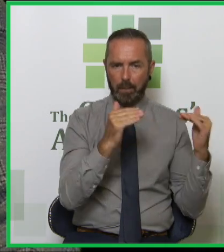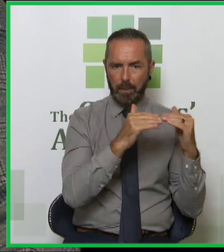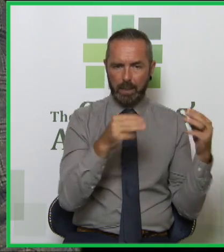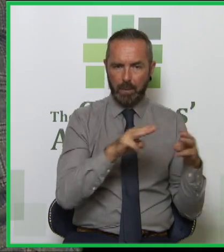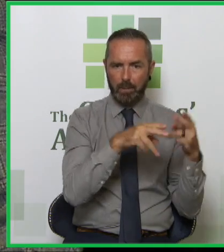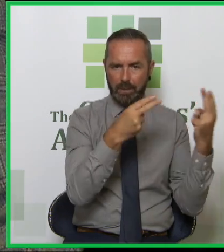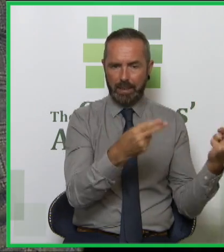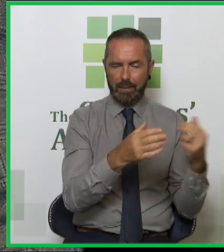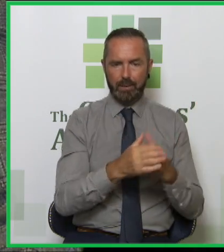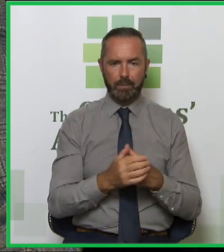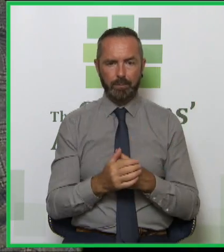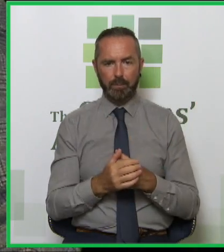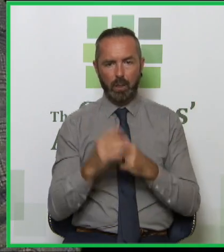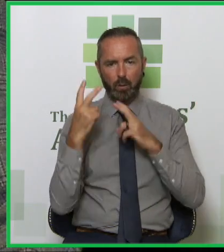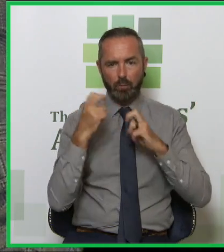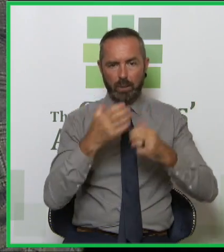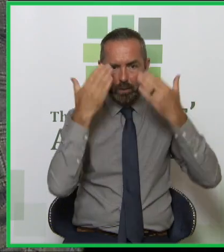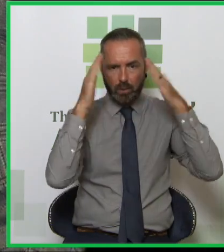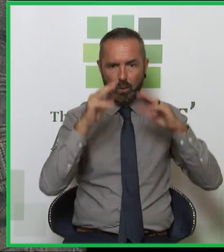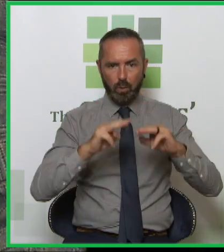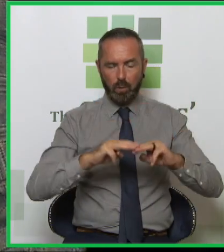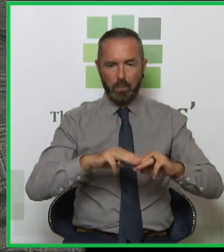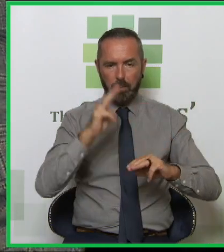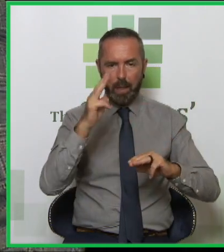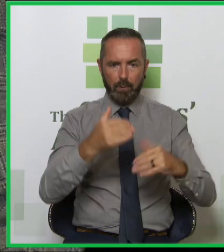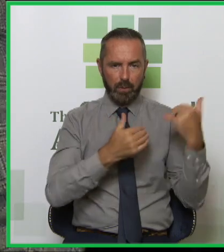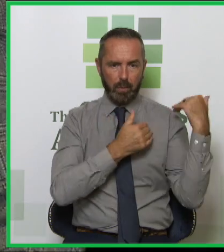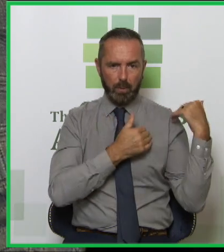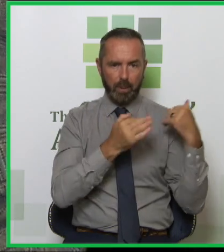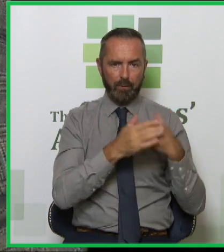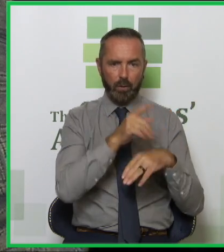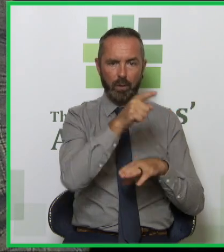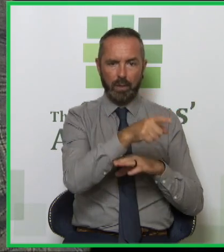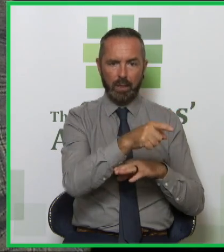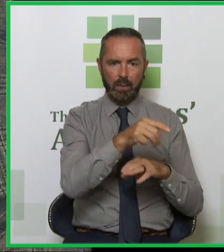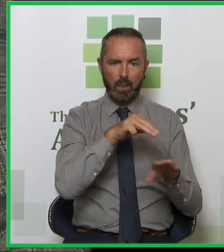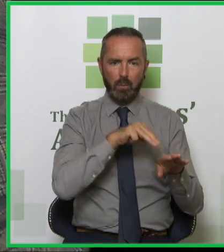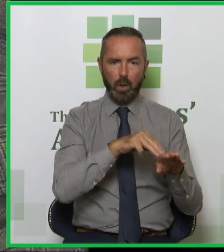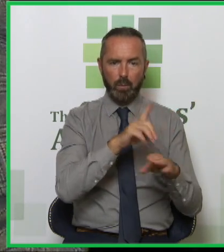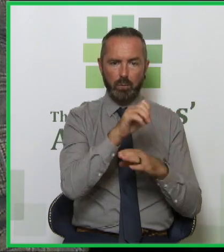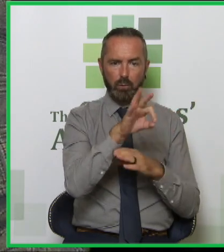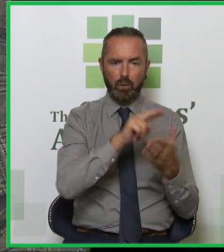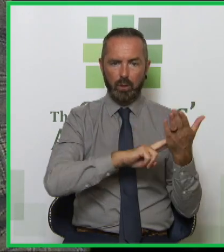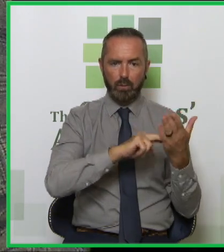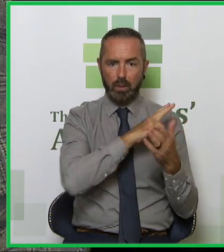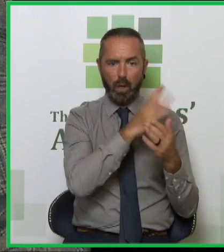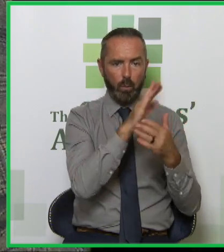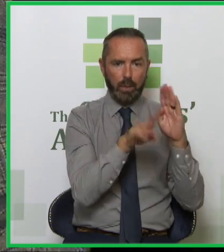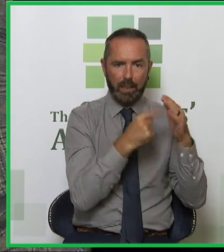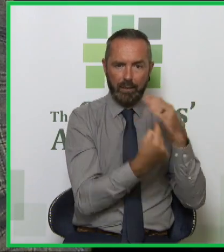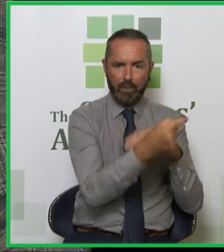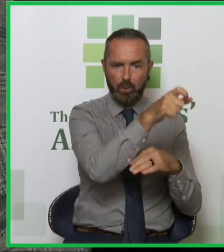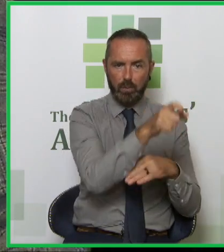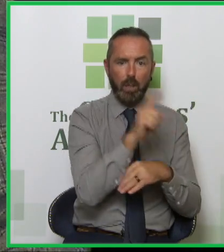research shows is that the main responsibility for the harm caused by problem drug use lies not with the individual person